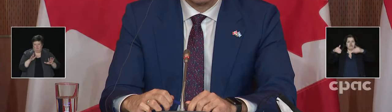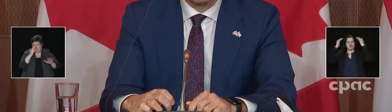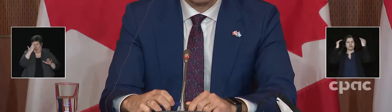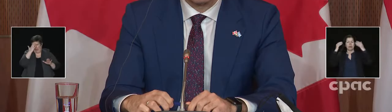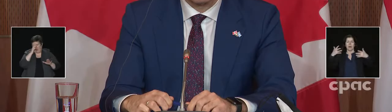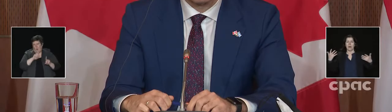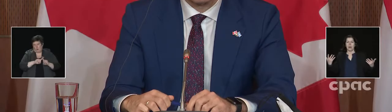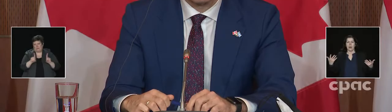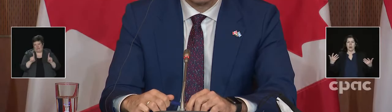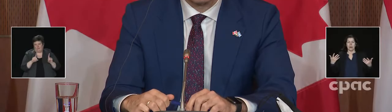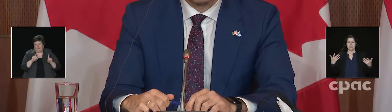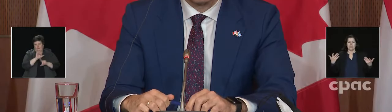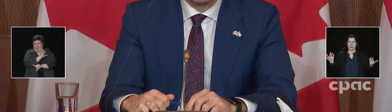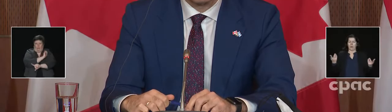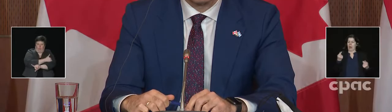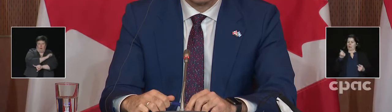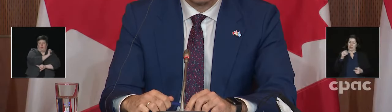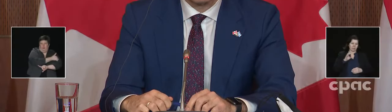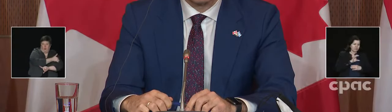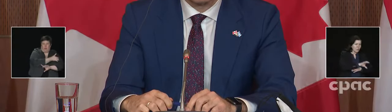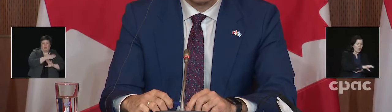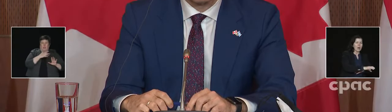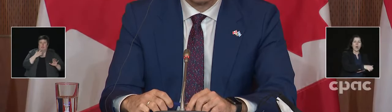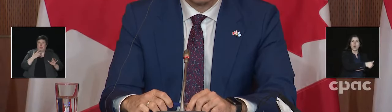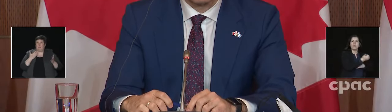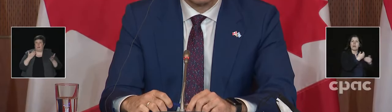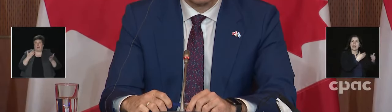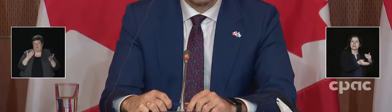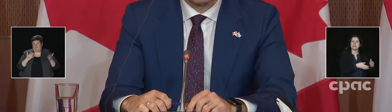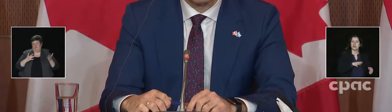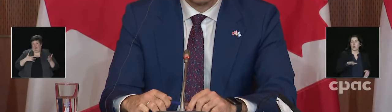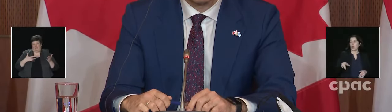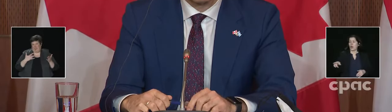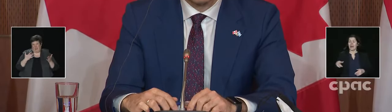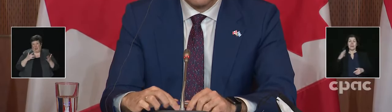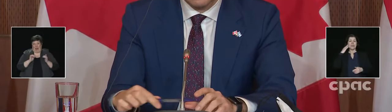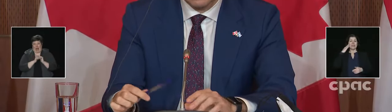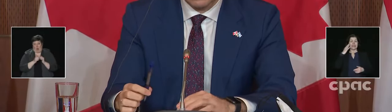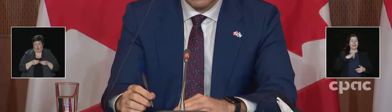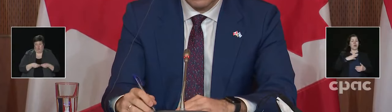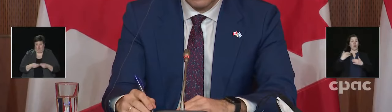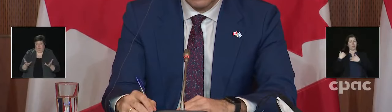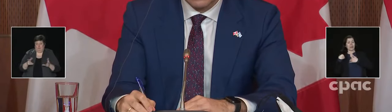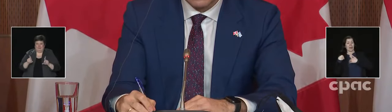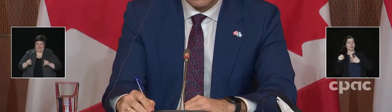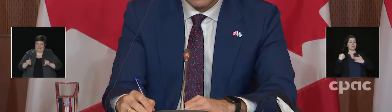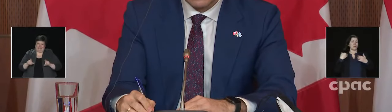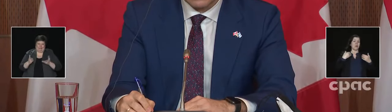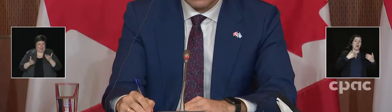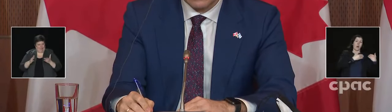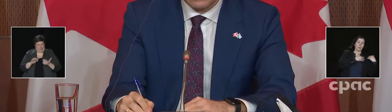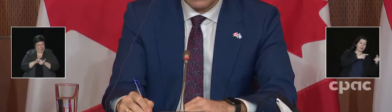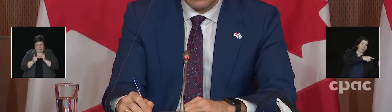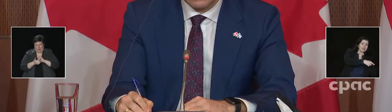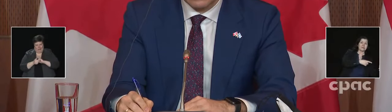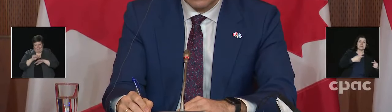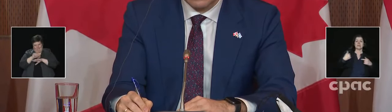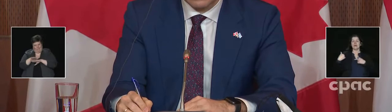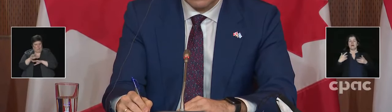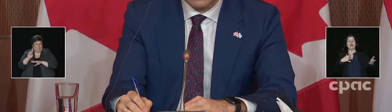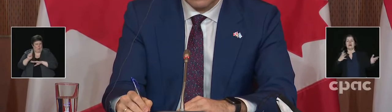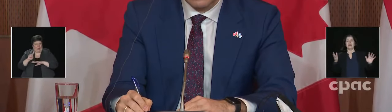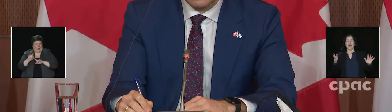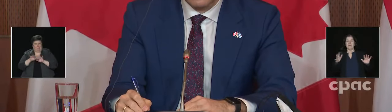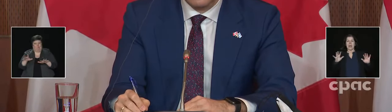but maybe the capacity could be better used, I think some would argue. And then also, just to clarify the number